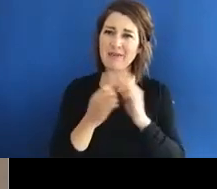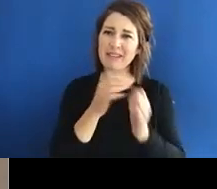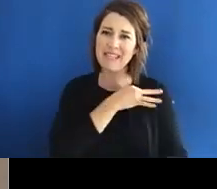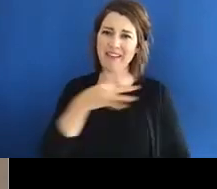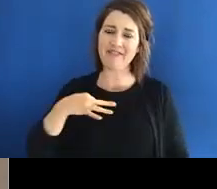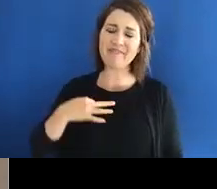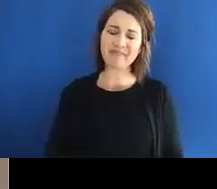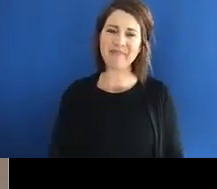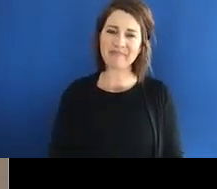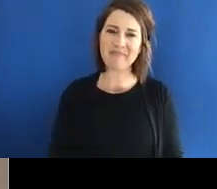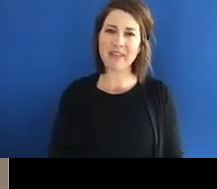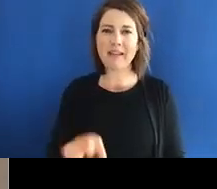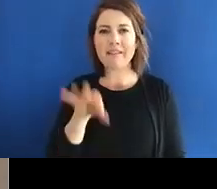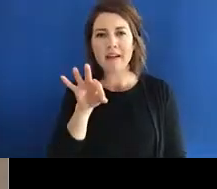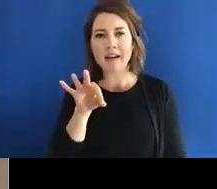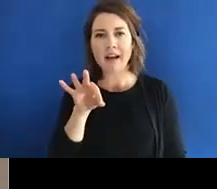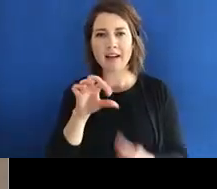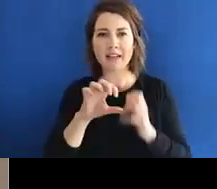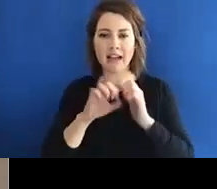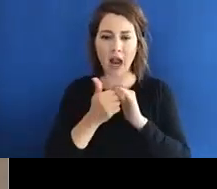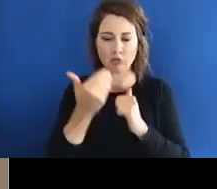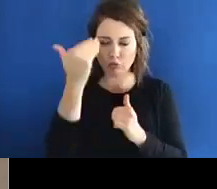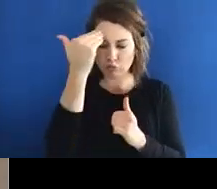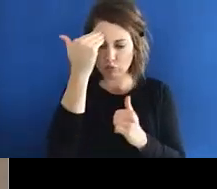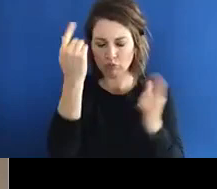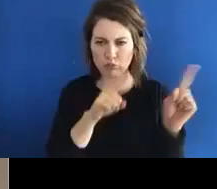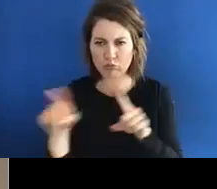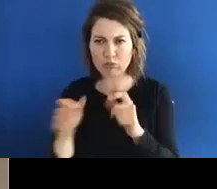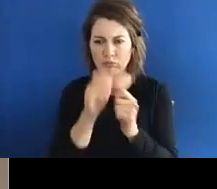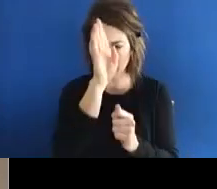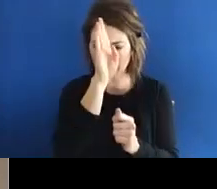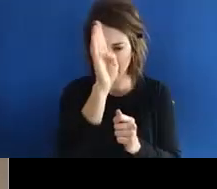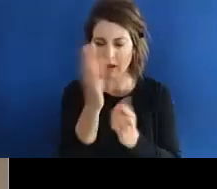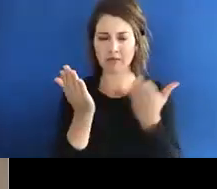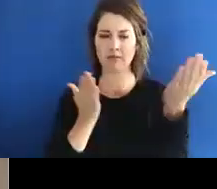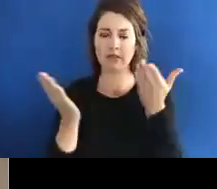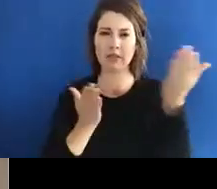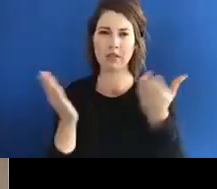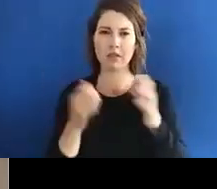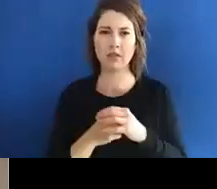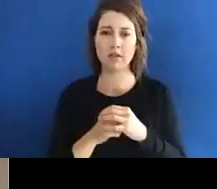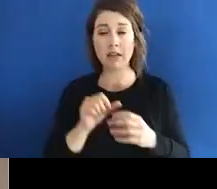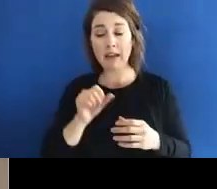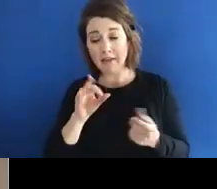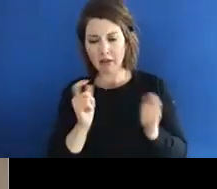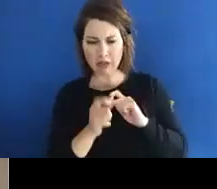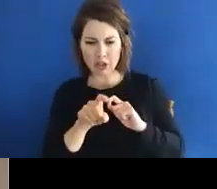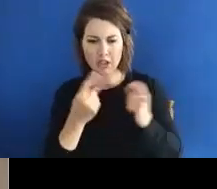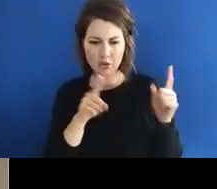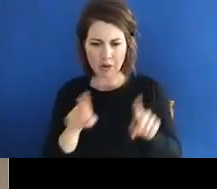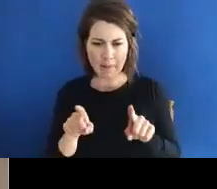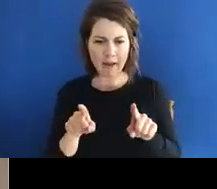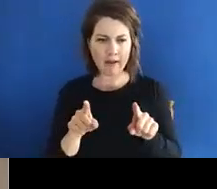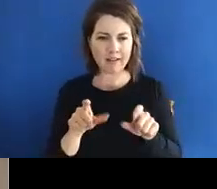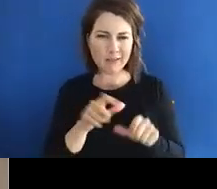Find a way to know what's going on in those direct services, and if there are changes that need to be made, so that you know